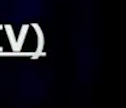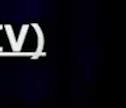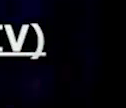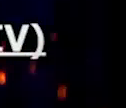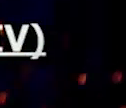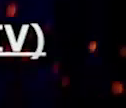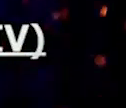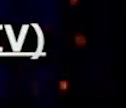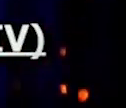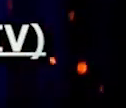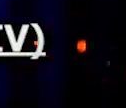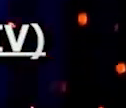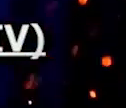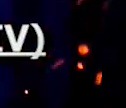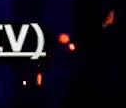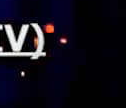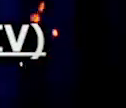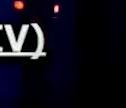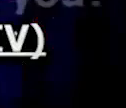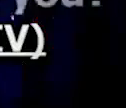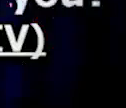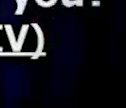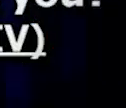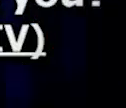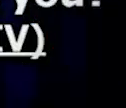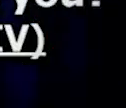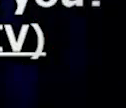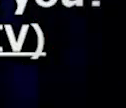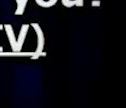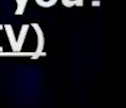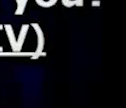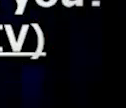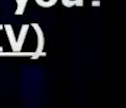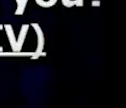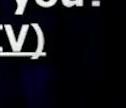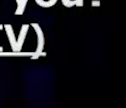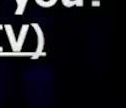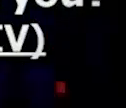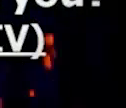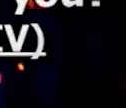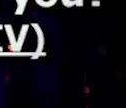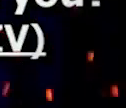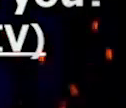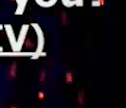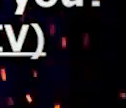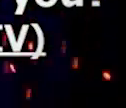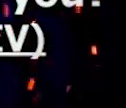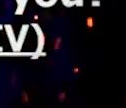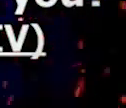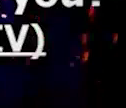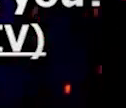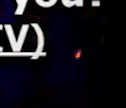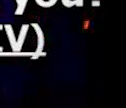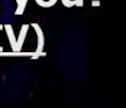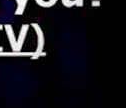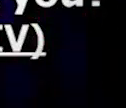but Satan blocked our way. For what is our hope, our joy, or the crown on which we will